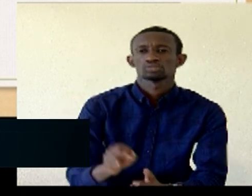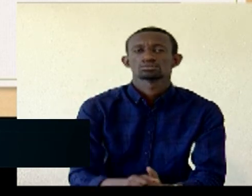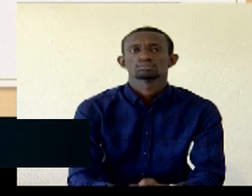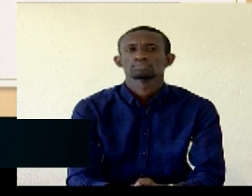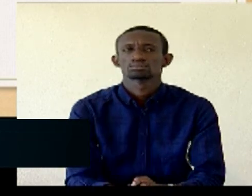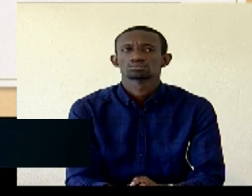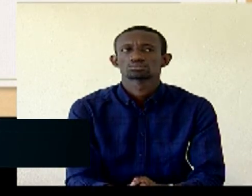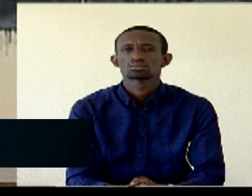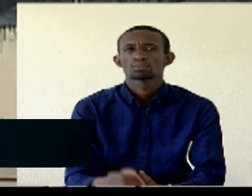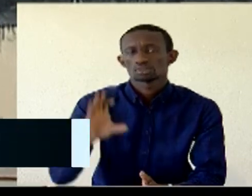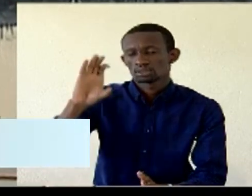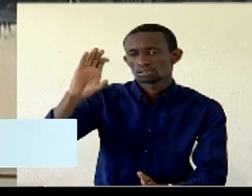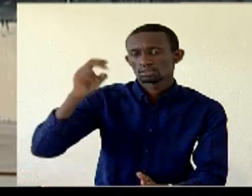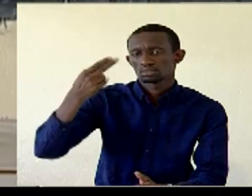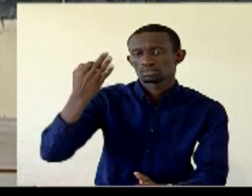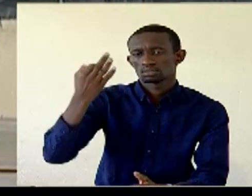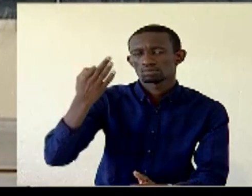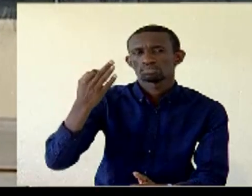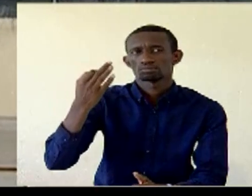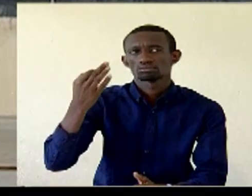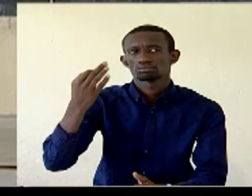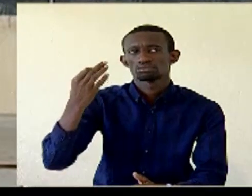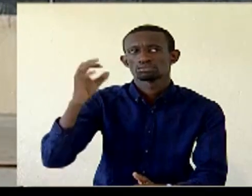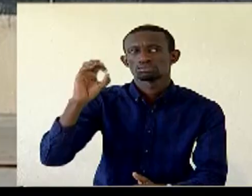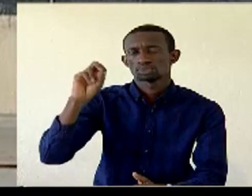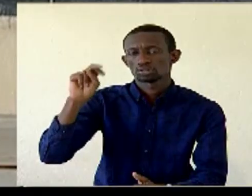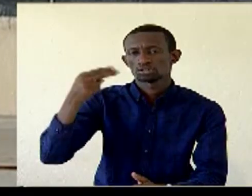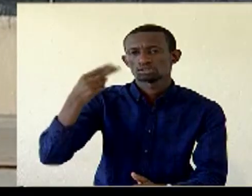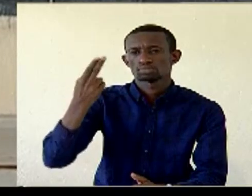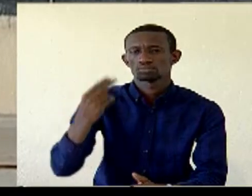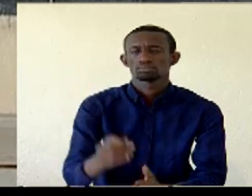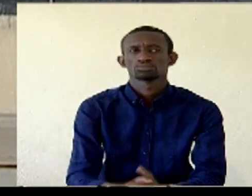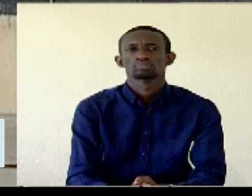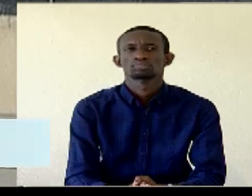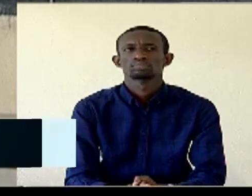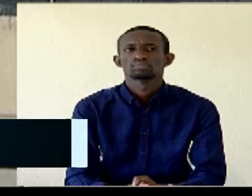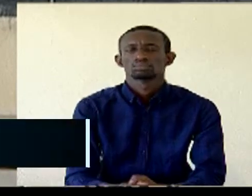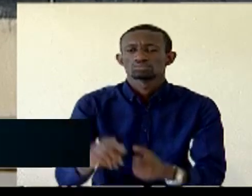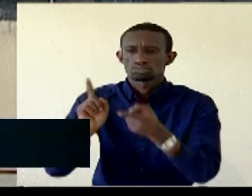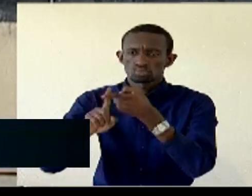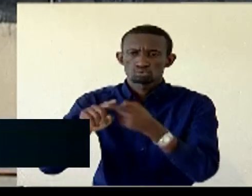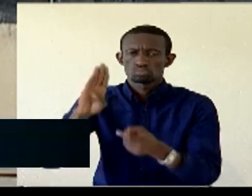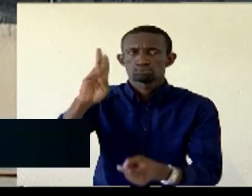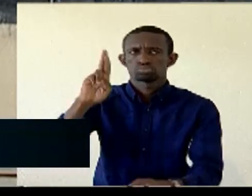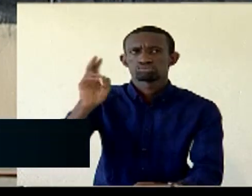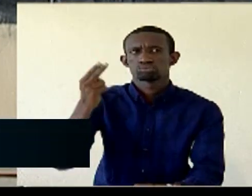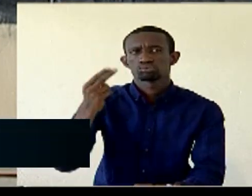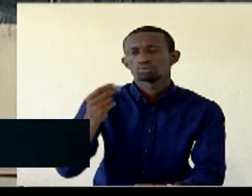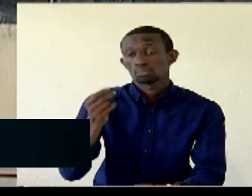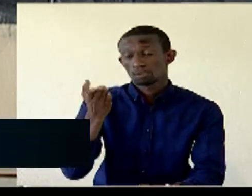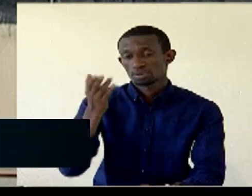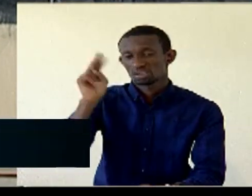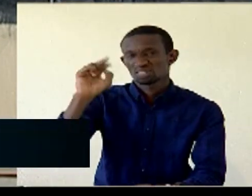this is an amide reacting with bromine in presence of sodium hydroxide. That is